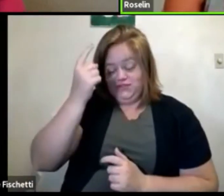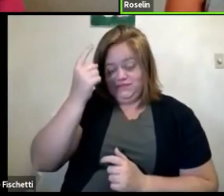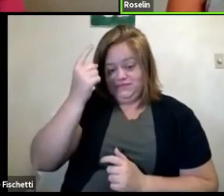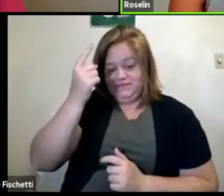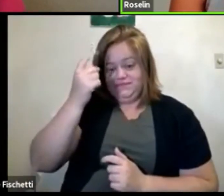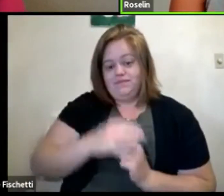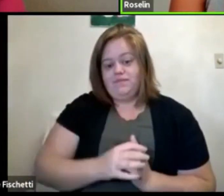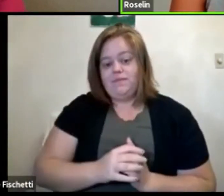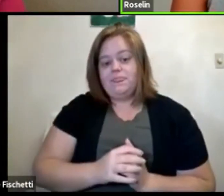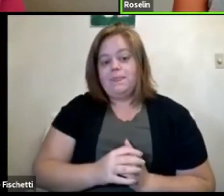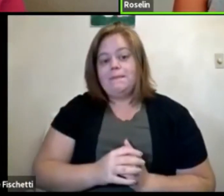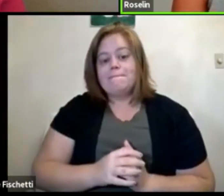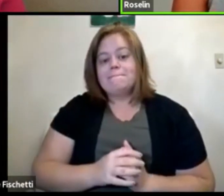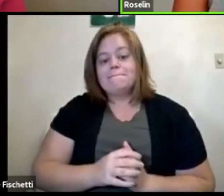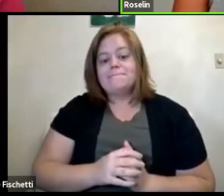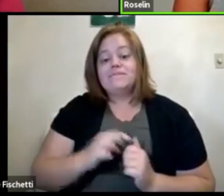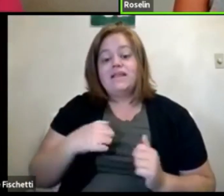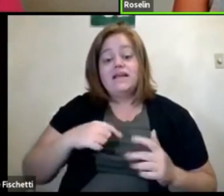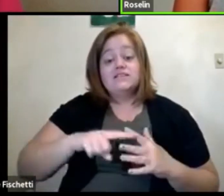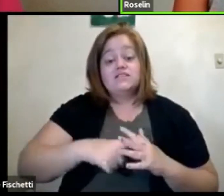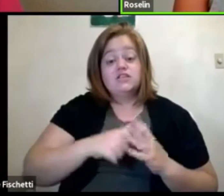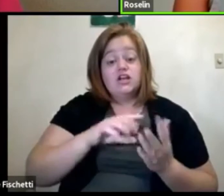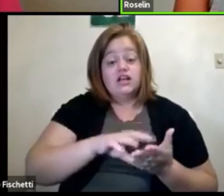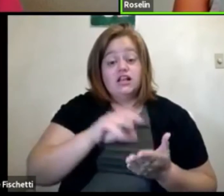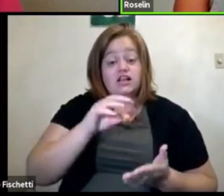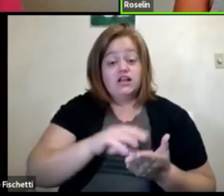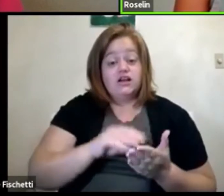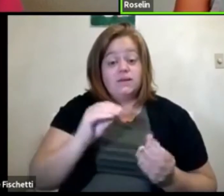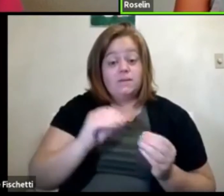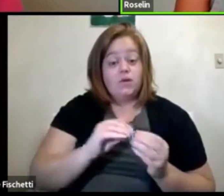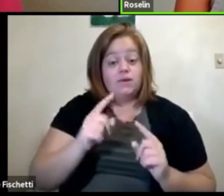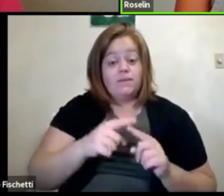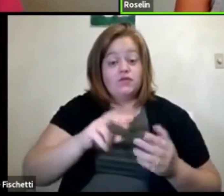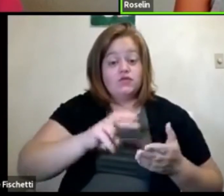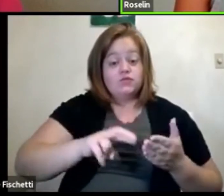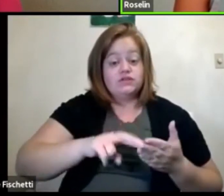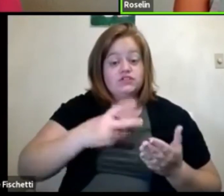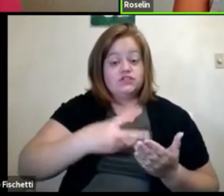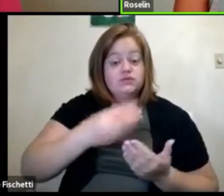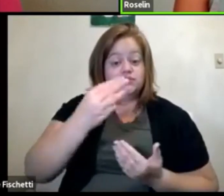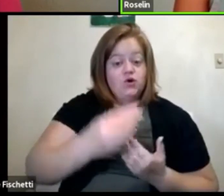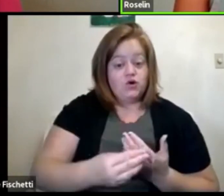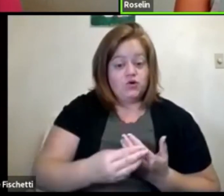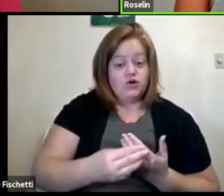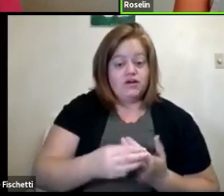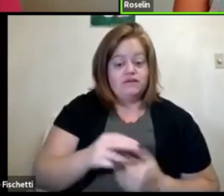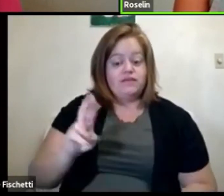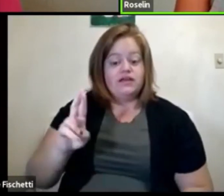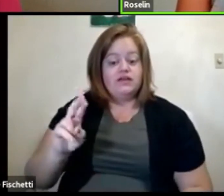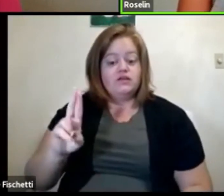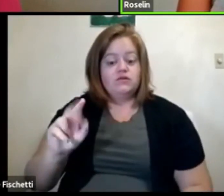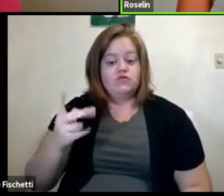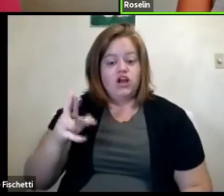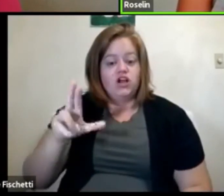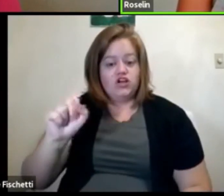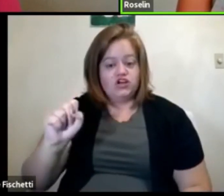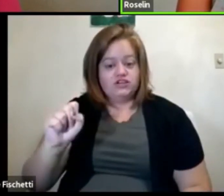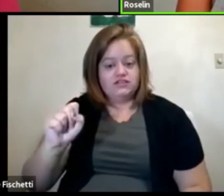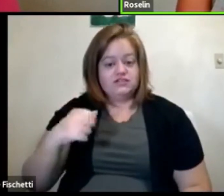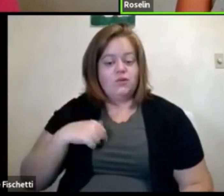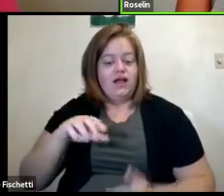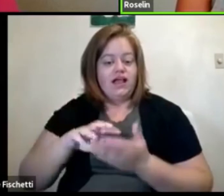I started learning about the research program or the graduate program at Rutgers, so I learned